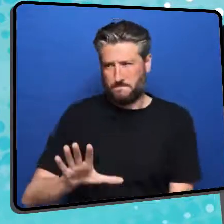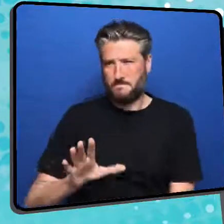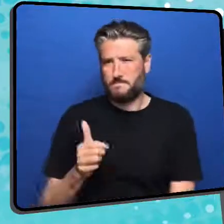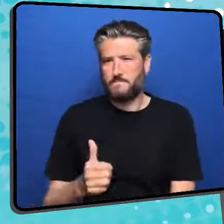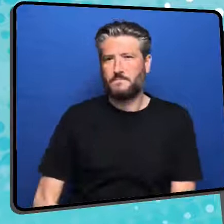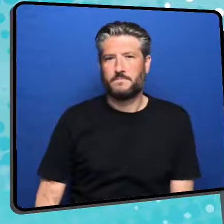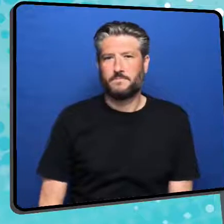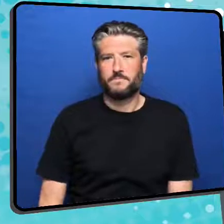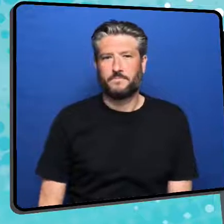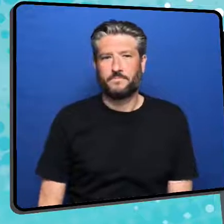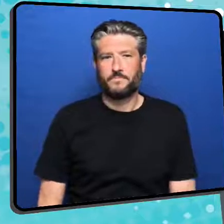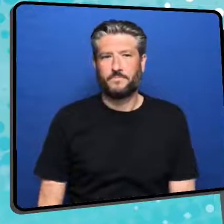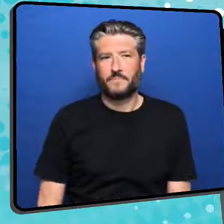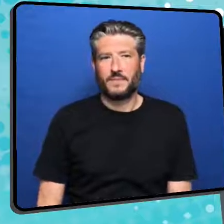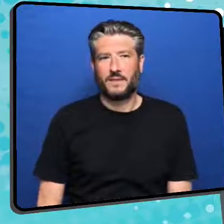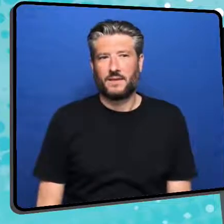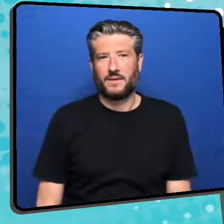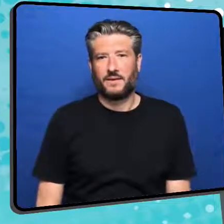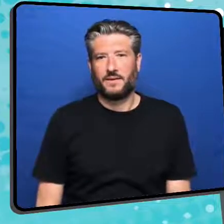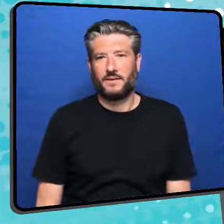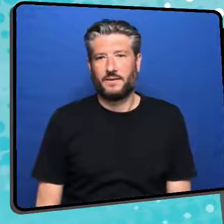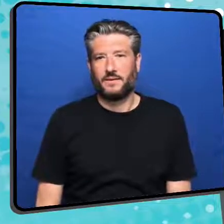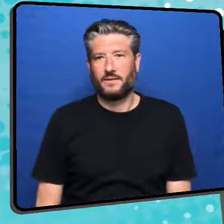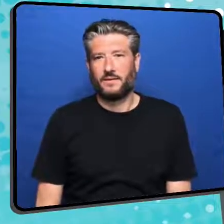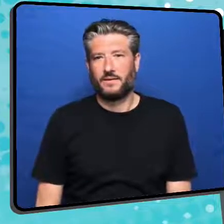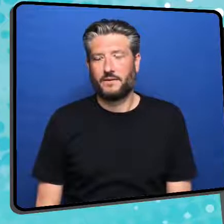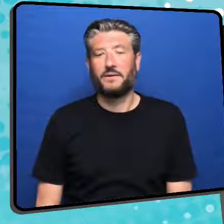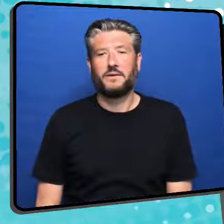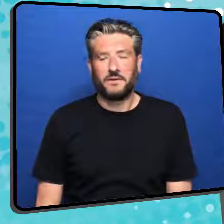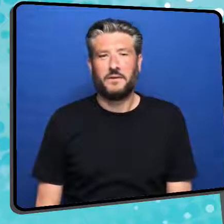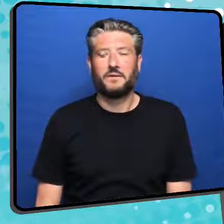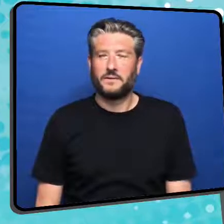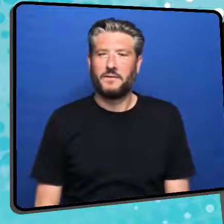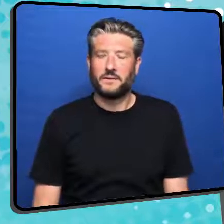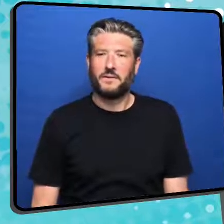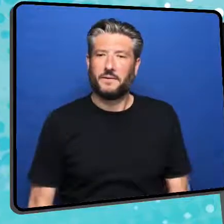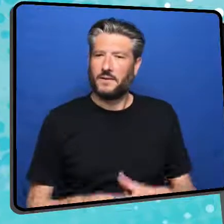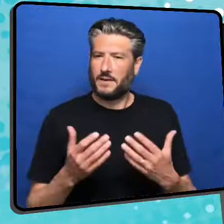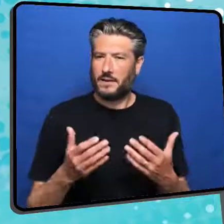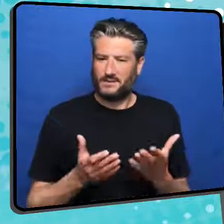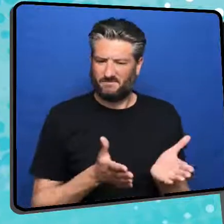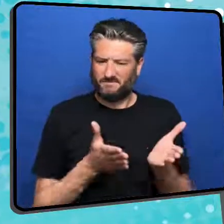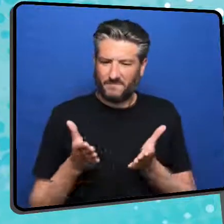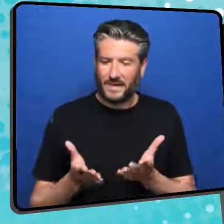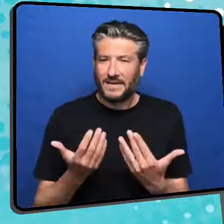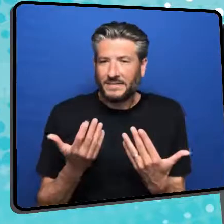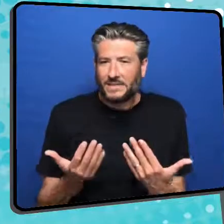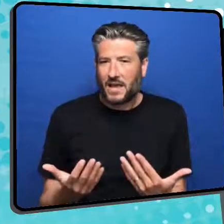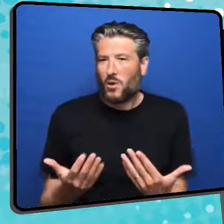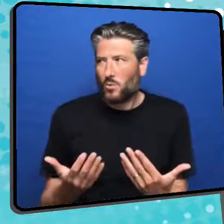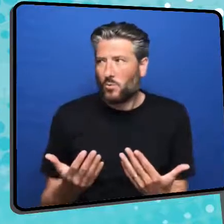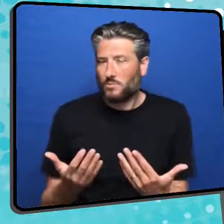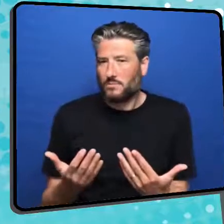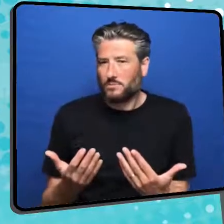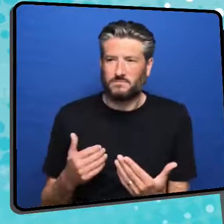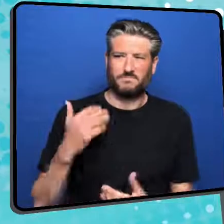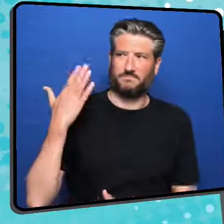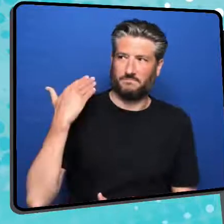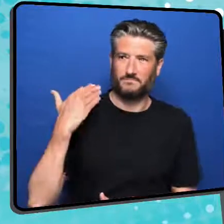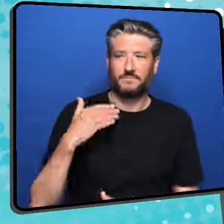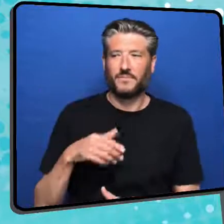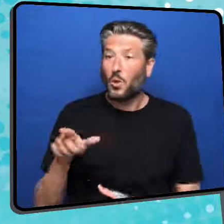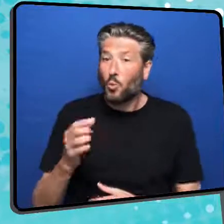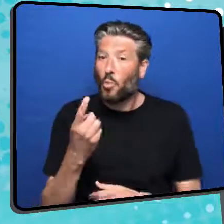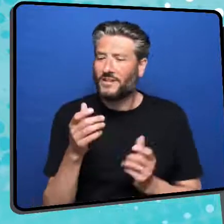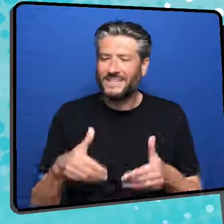Cool. So we now talked a little bit about what you're doing during day, but I'm really interested in